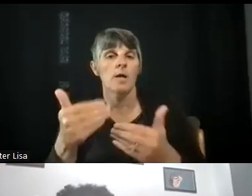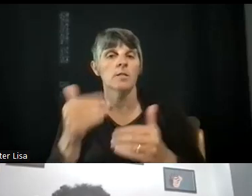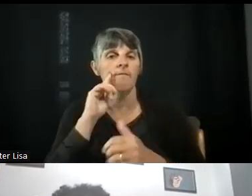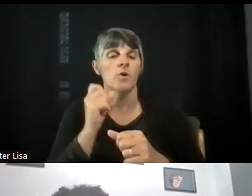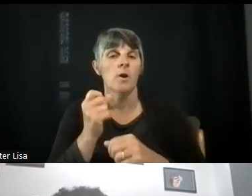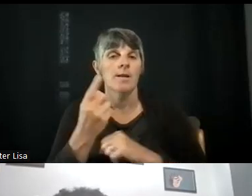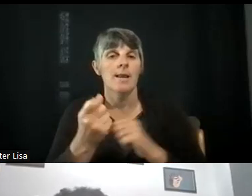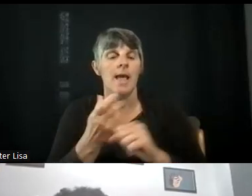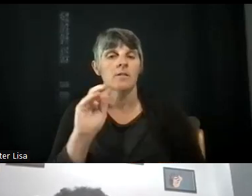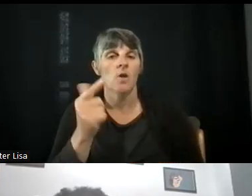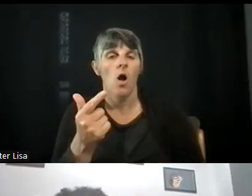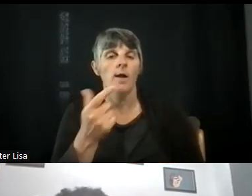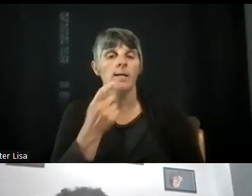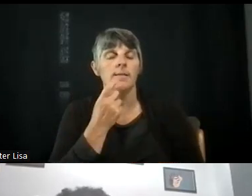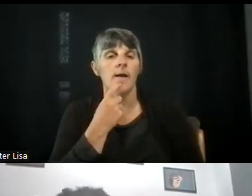next August.